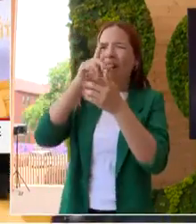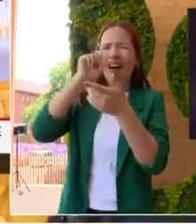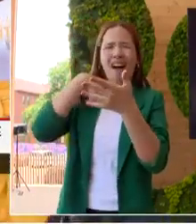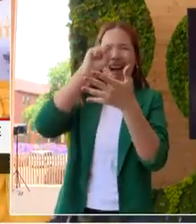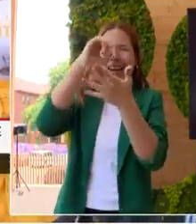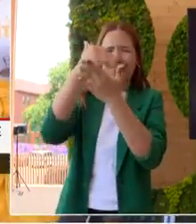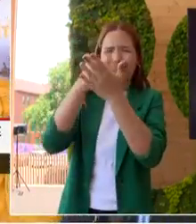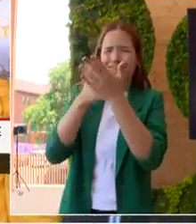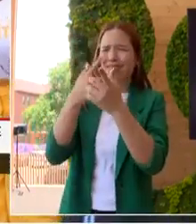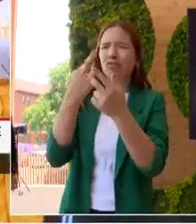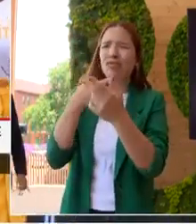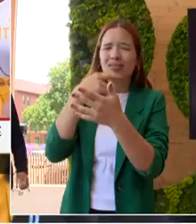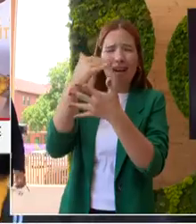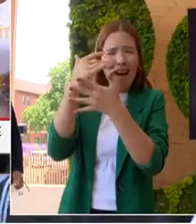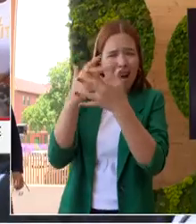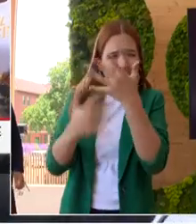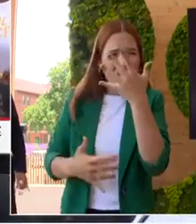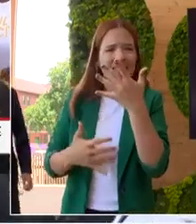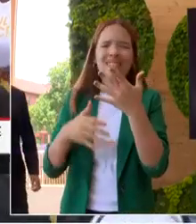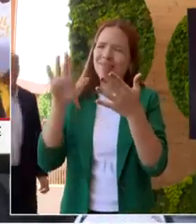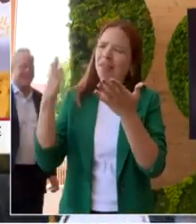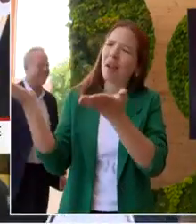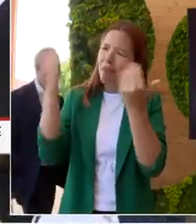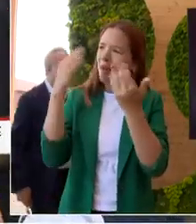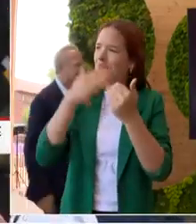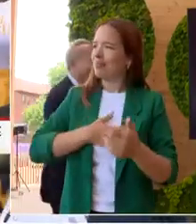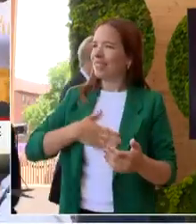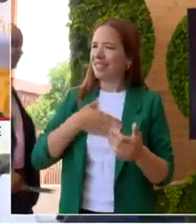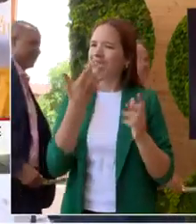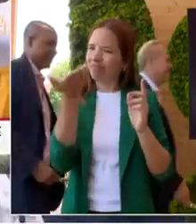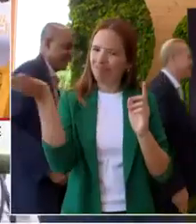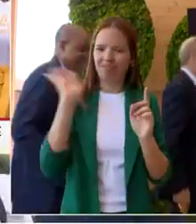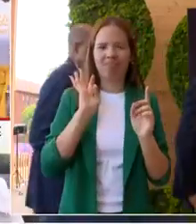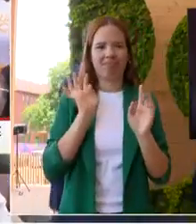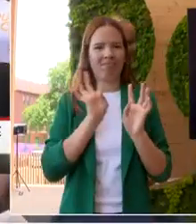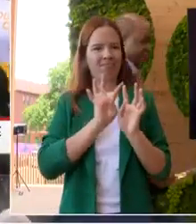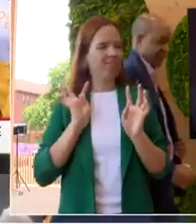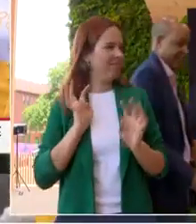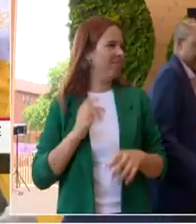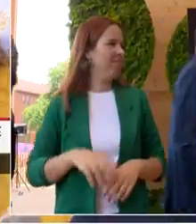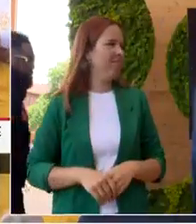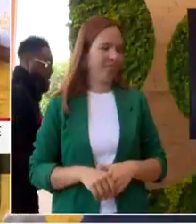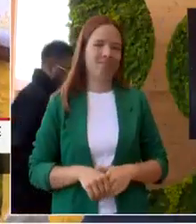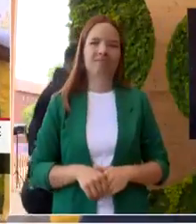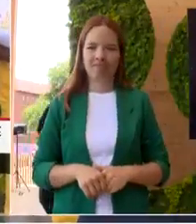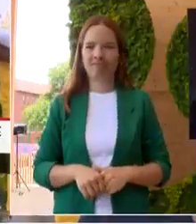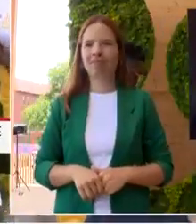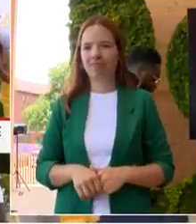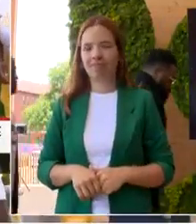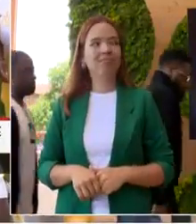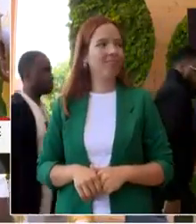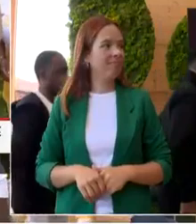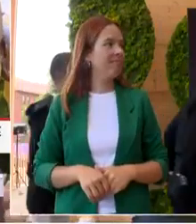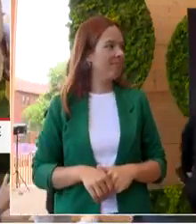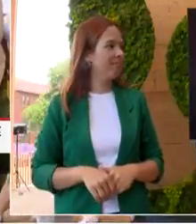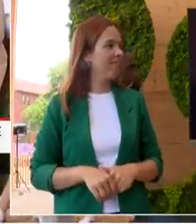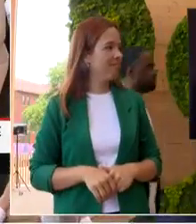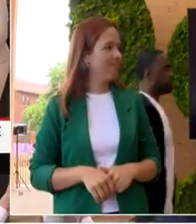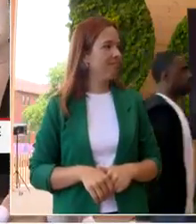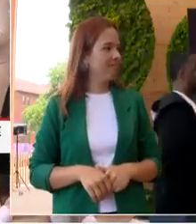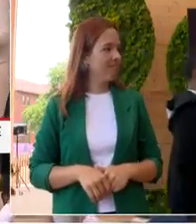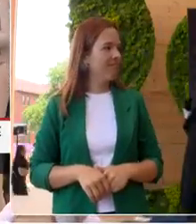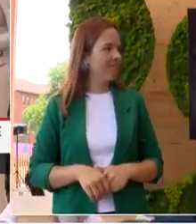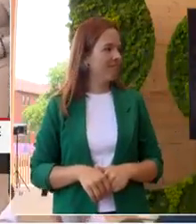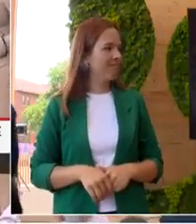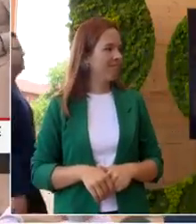Glizzy's, Dion's and Good Food, Paradise Clothing Company, Chris Pirate and Friends, Lovemore Brand, Fresh Food Factory Market,